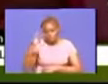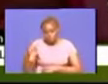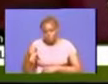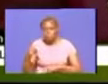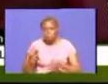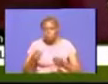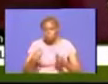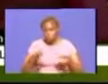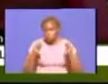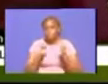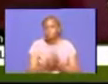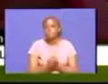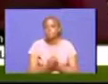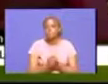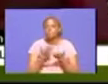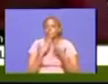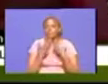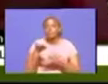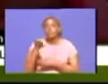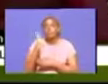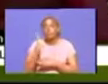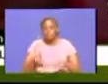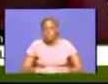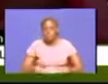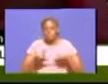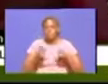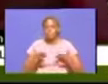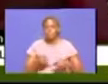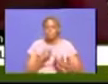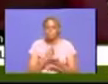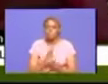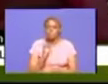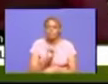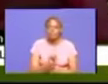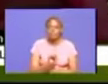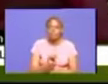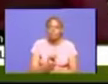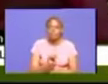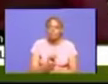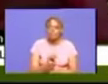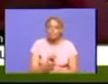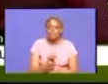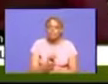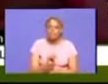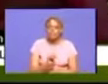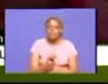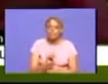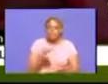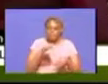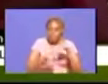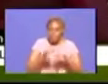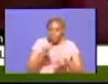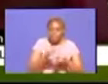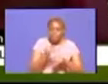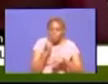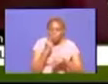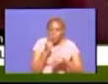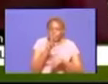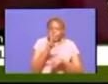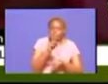Almighty God, you know, for keeping me alive and also for ensuring that the kind of a by-election that we witnessed in